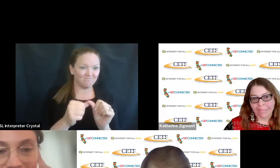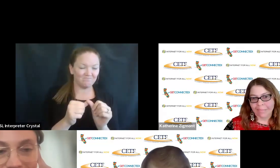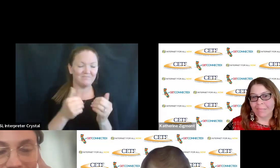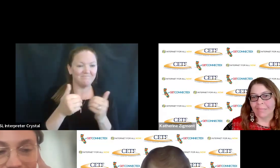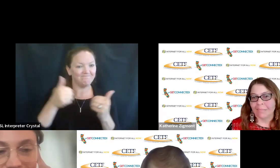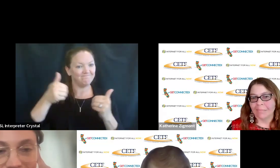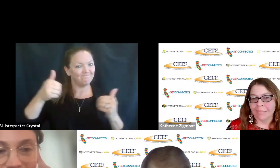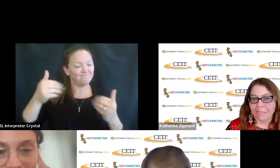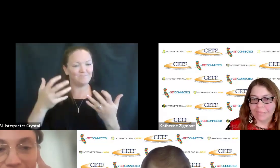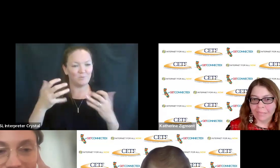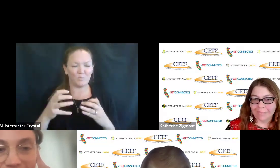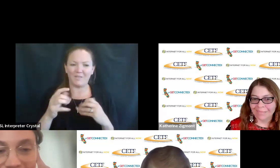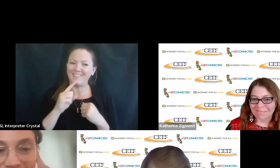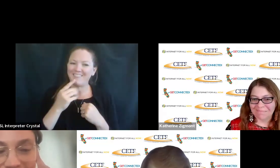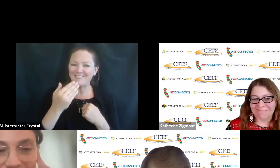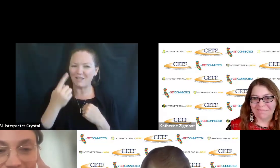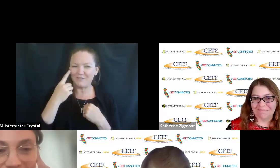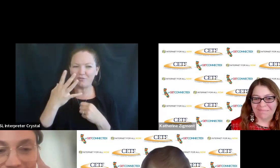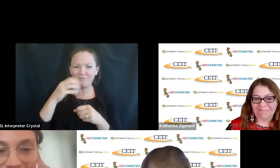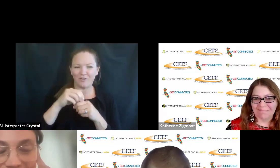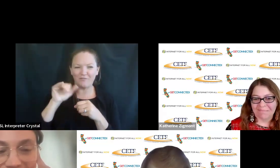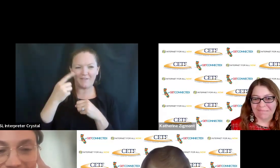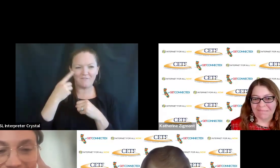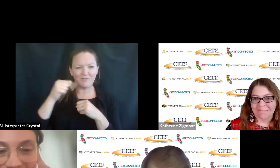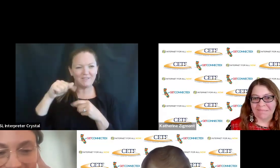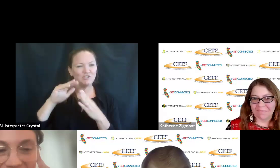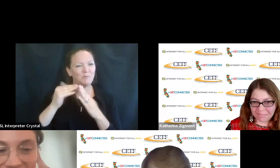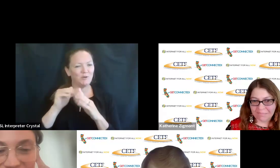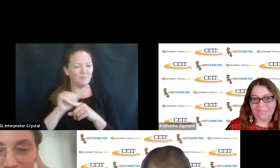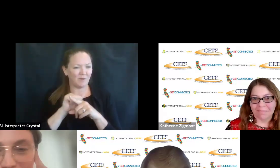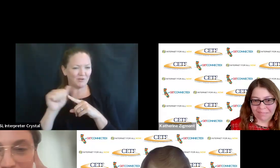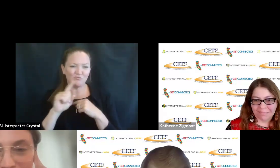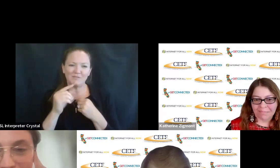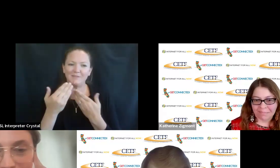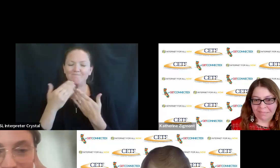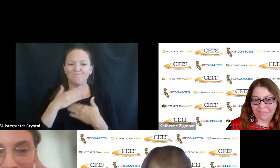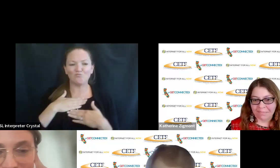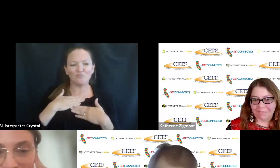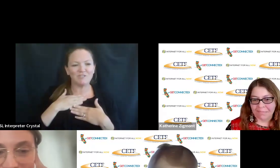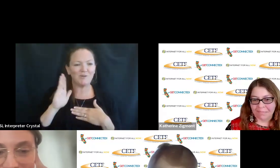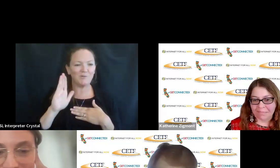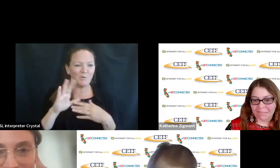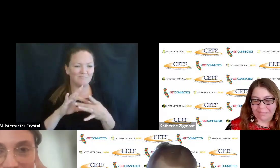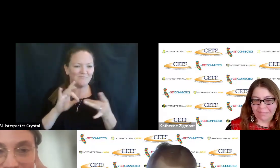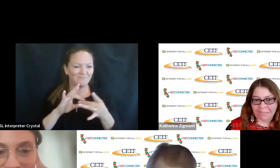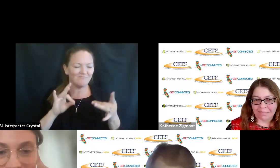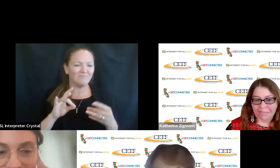that to the community of practice, and really appreciate your contribution here. Thank you so much. You're